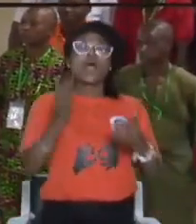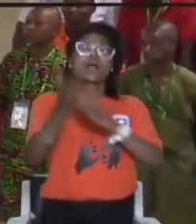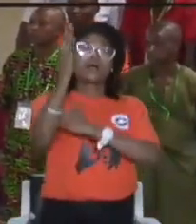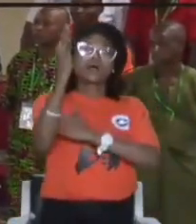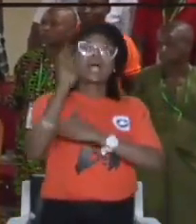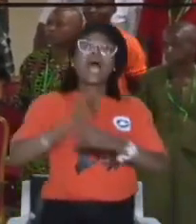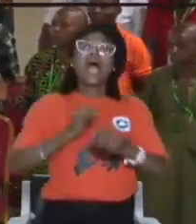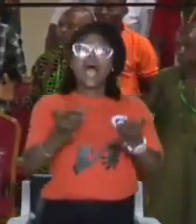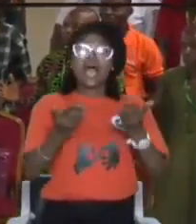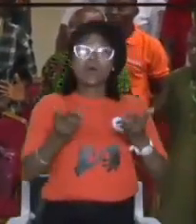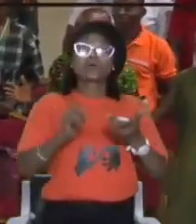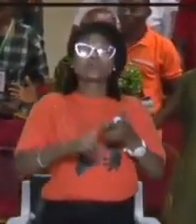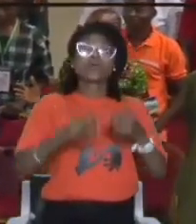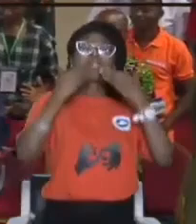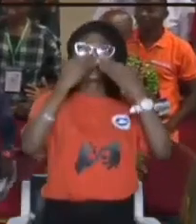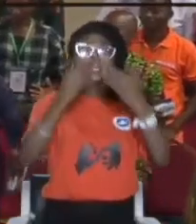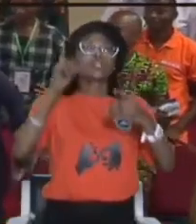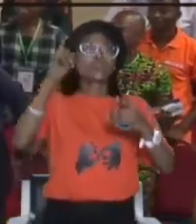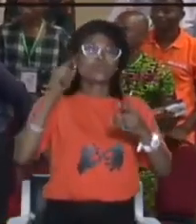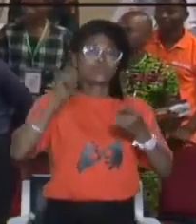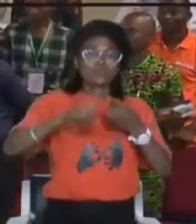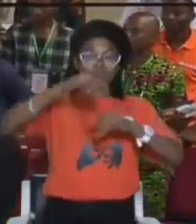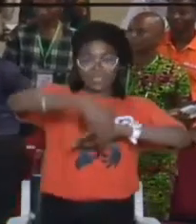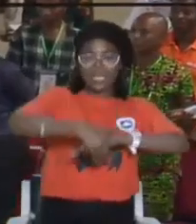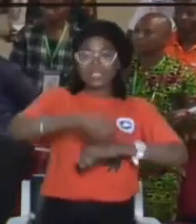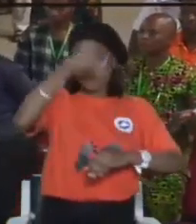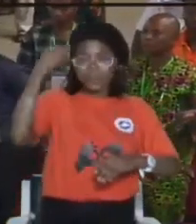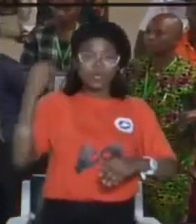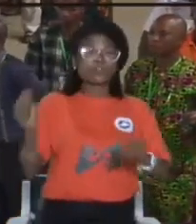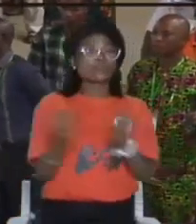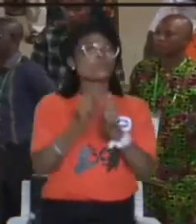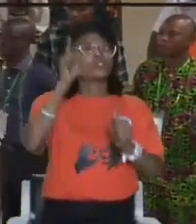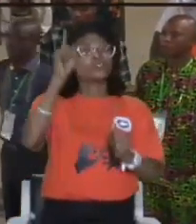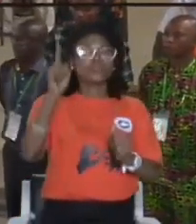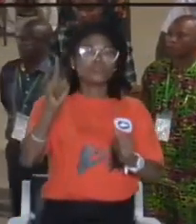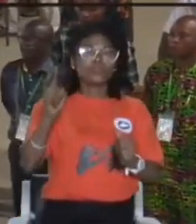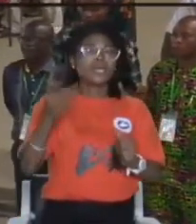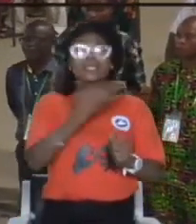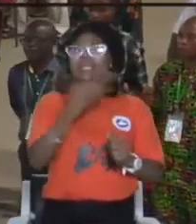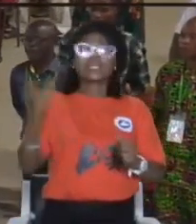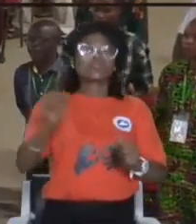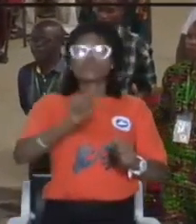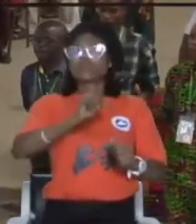And I want to thank you tonight because with you there is no shadow of turning.